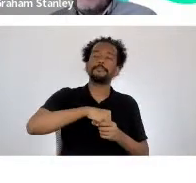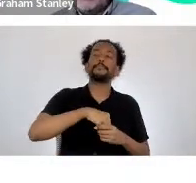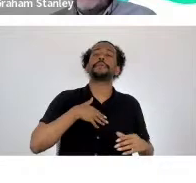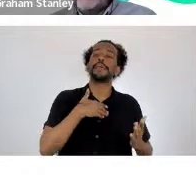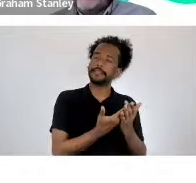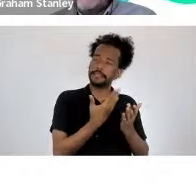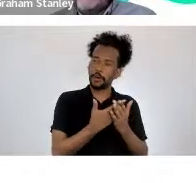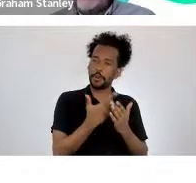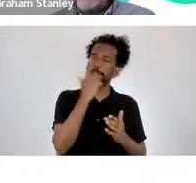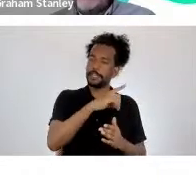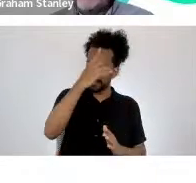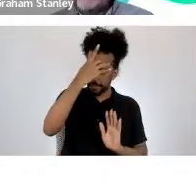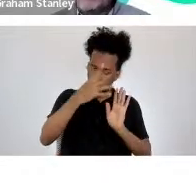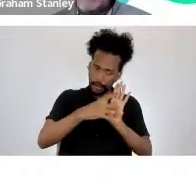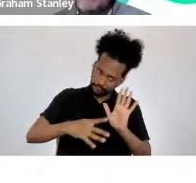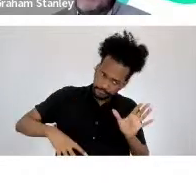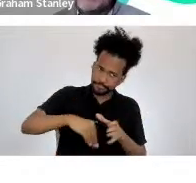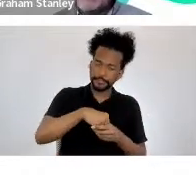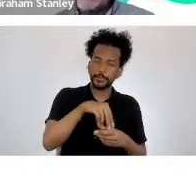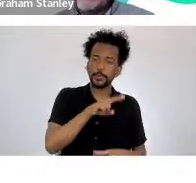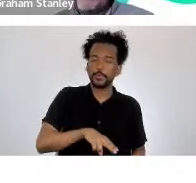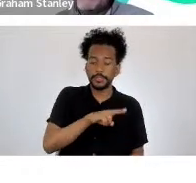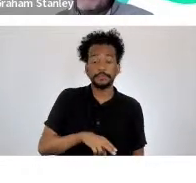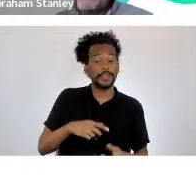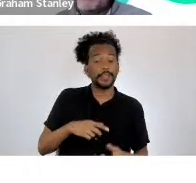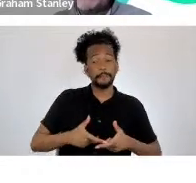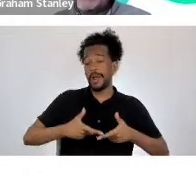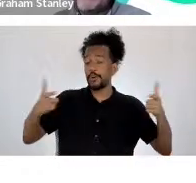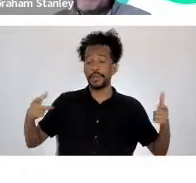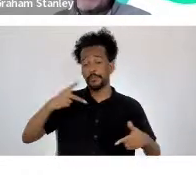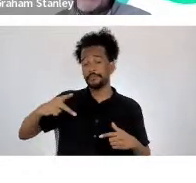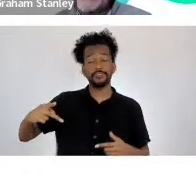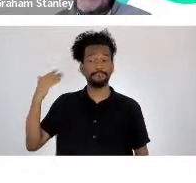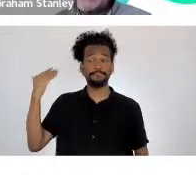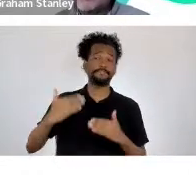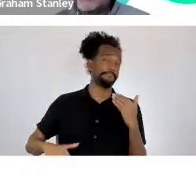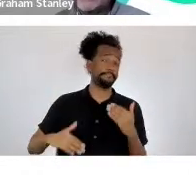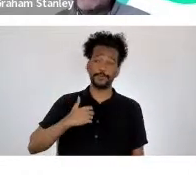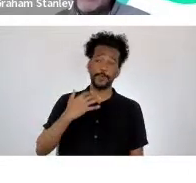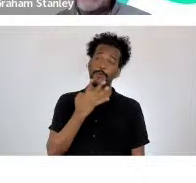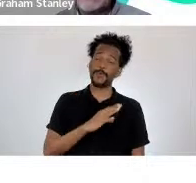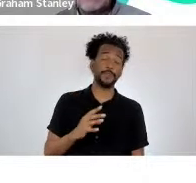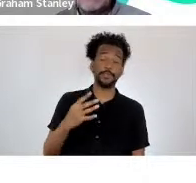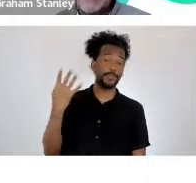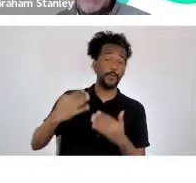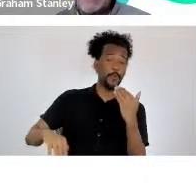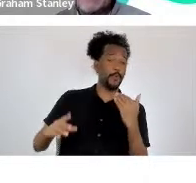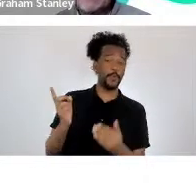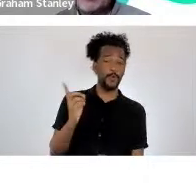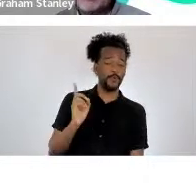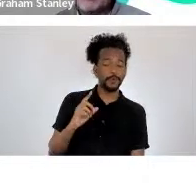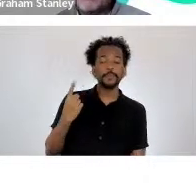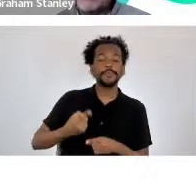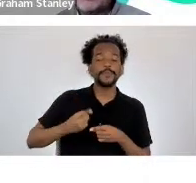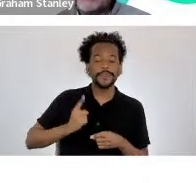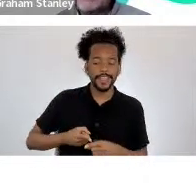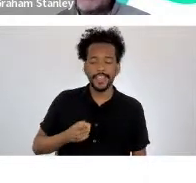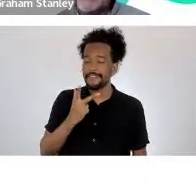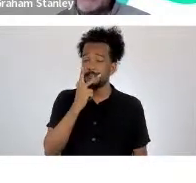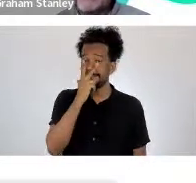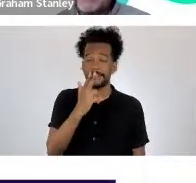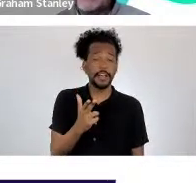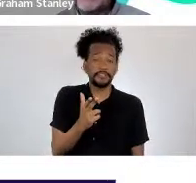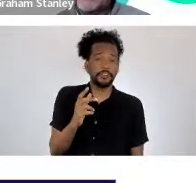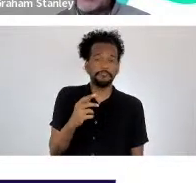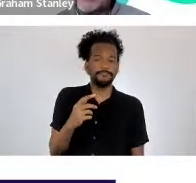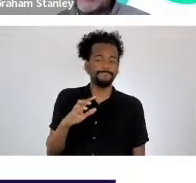A majority of teachers disagreed with the statement. 54% felt inadequately trained to use AI in teaching, and only